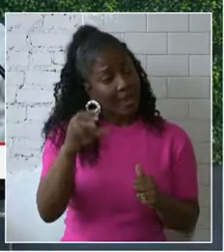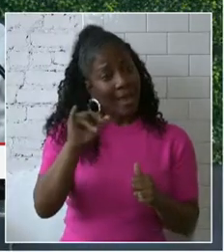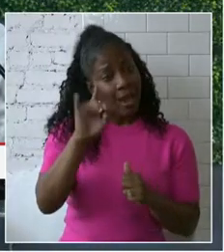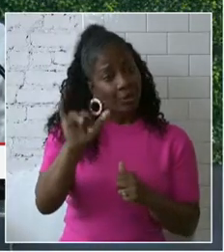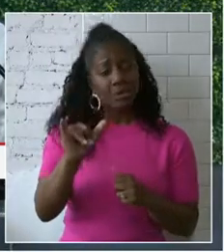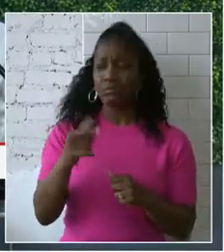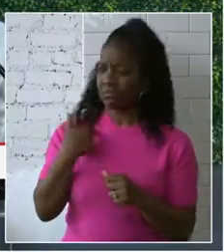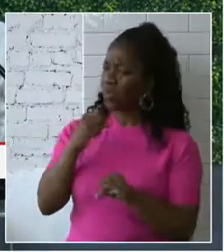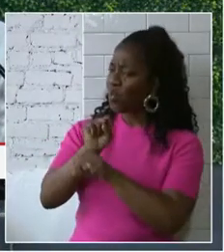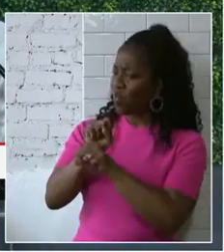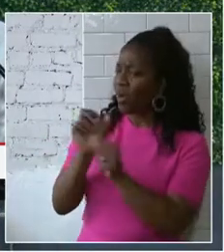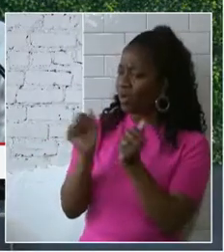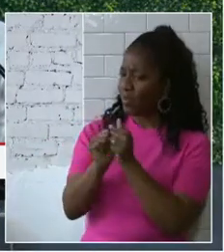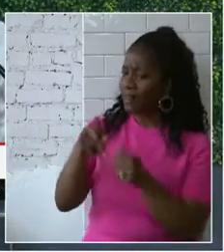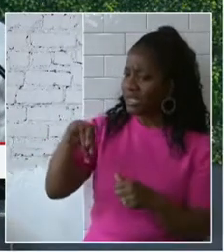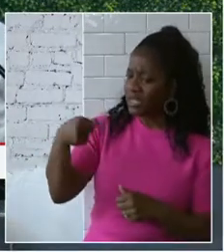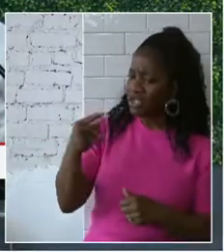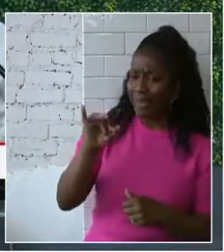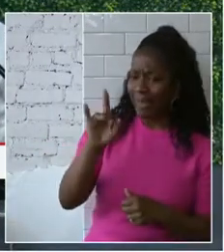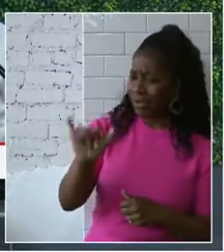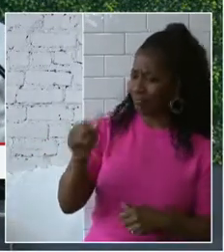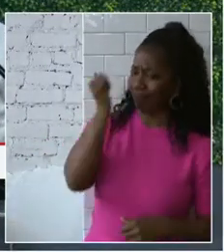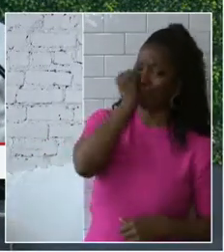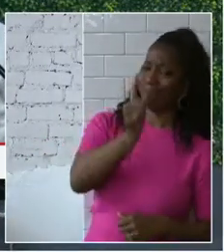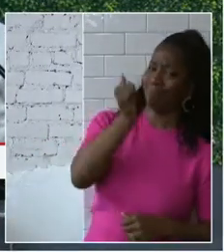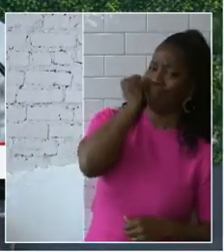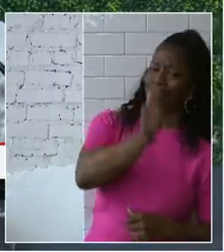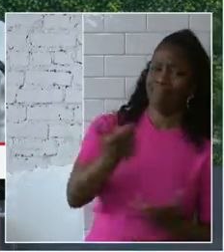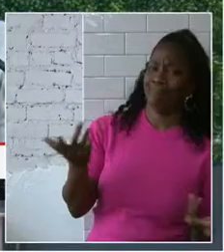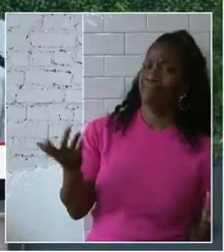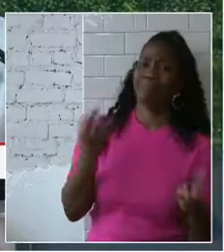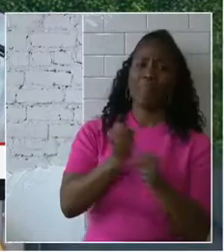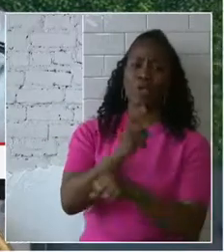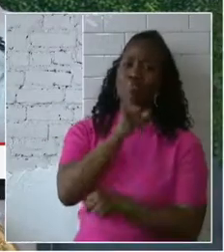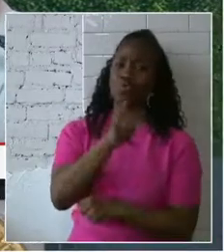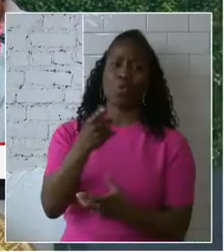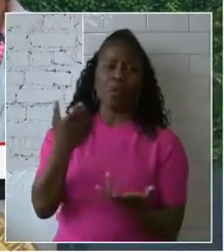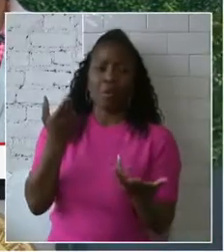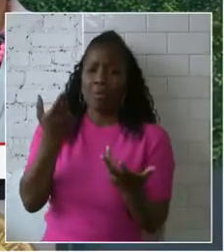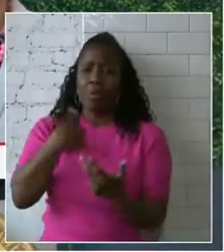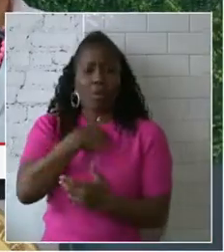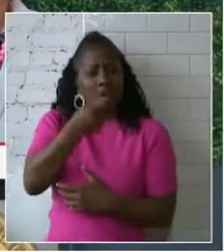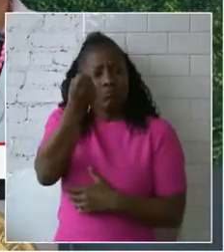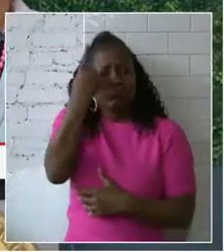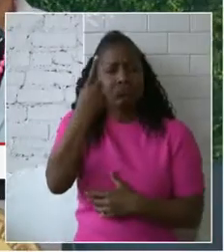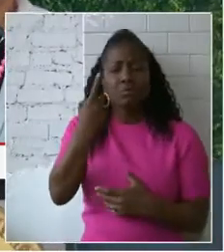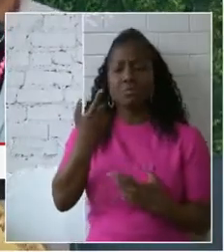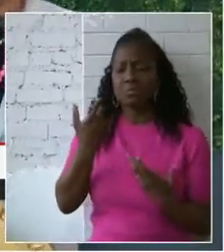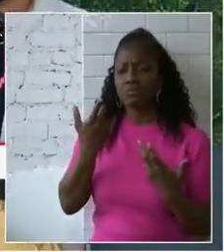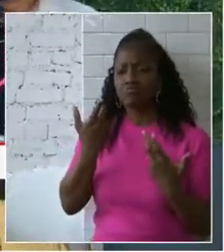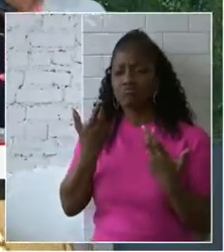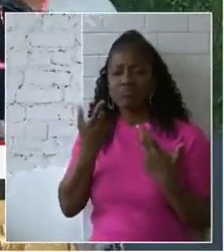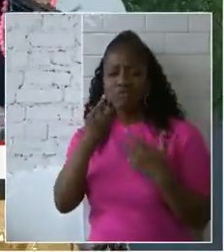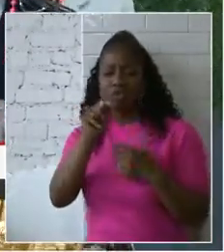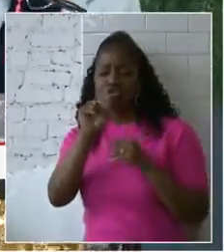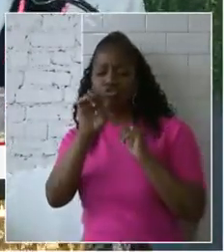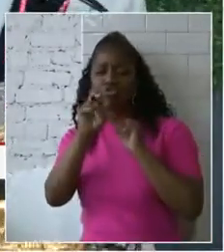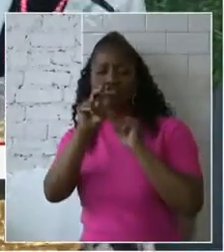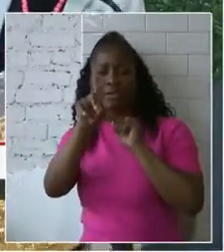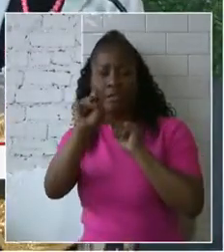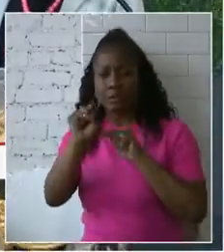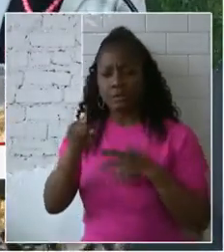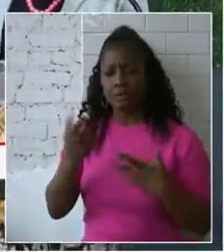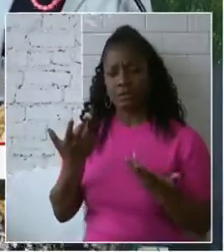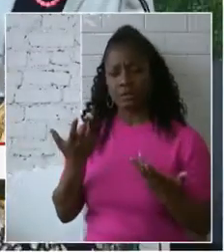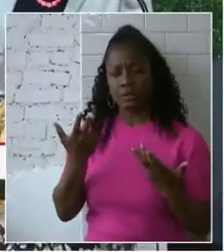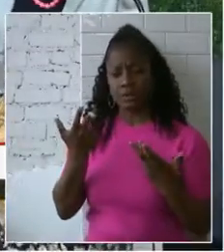work with Prince George's County daily, making sure that we understand the trends going back and forth, the arrests that